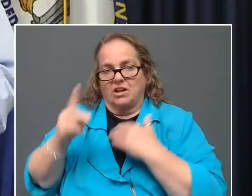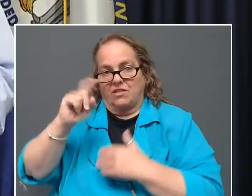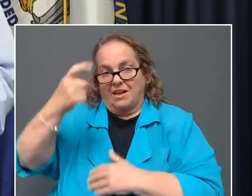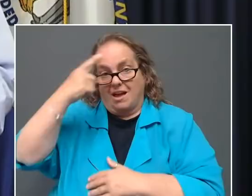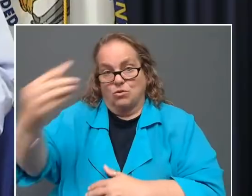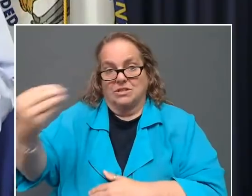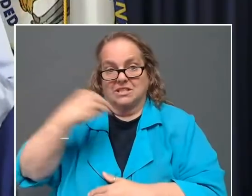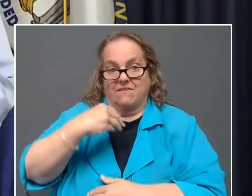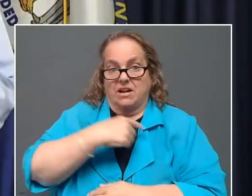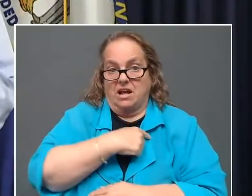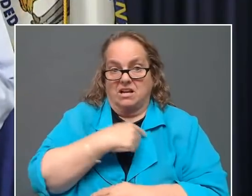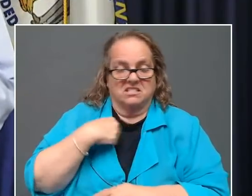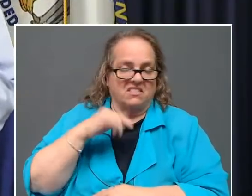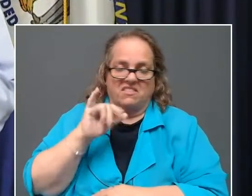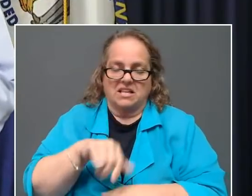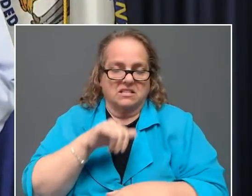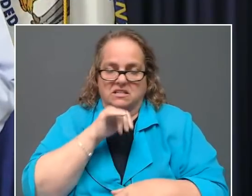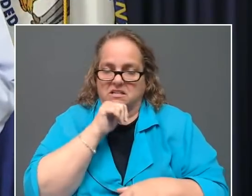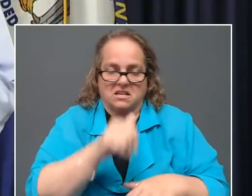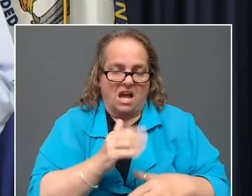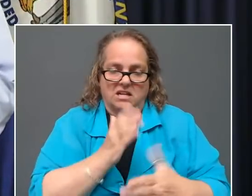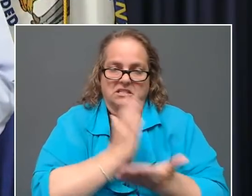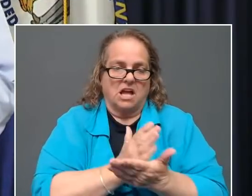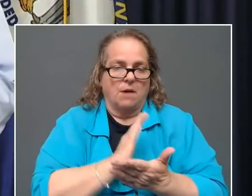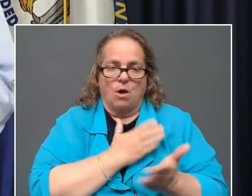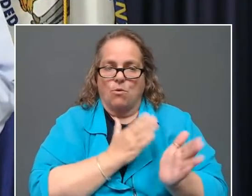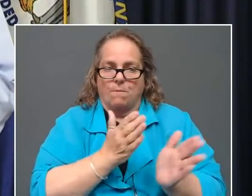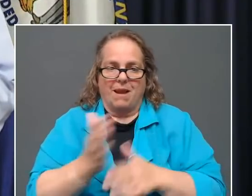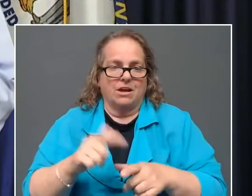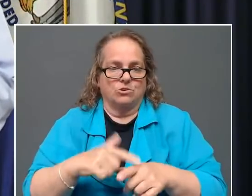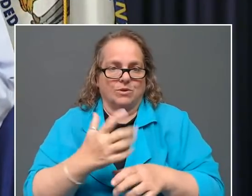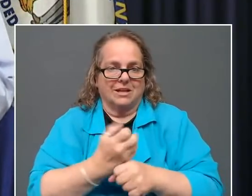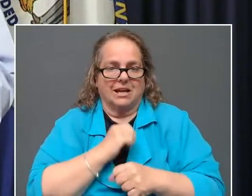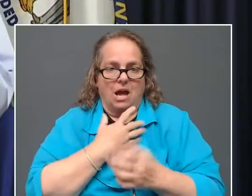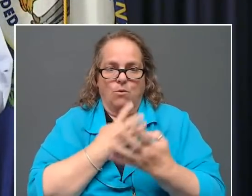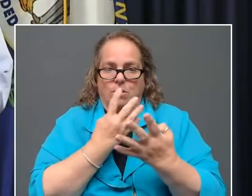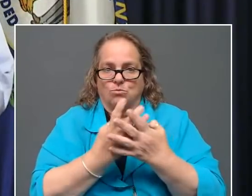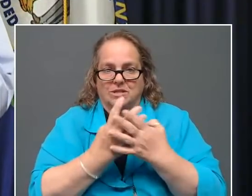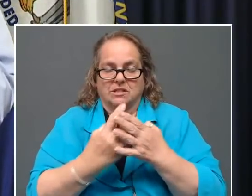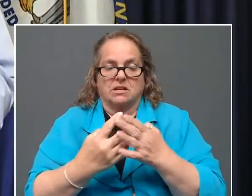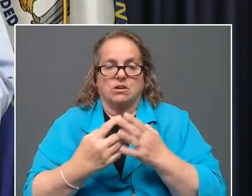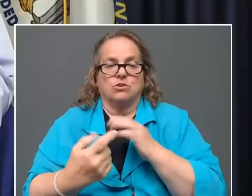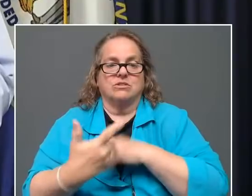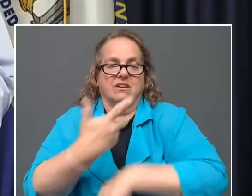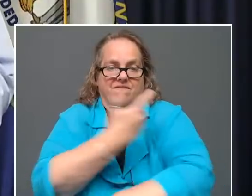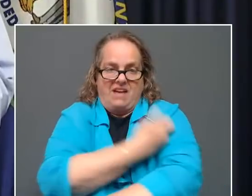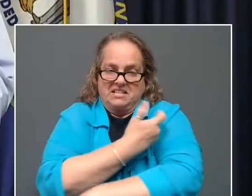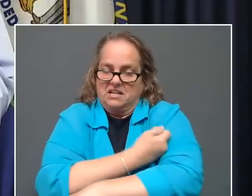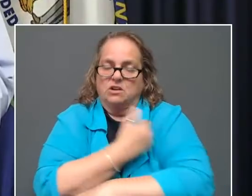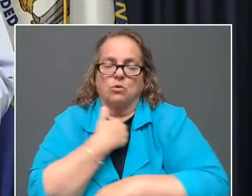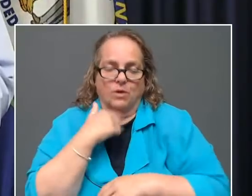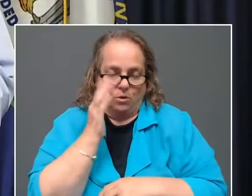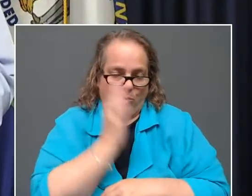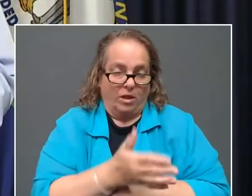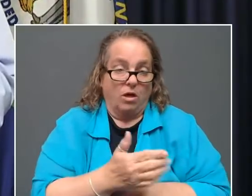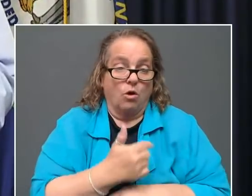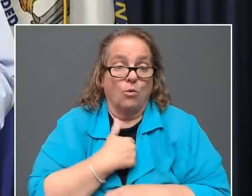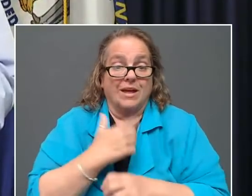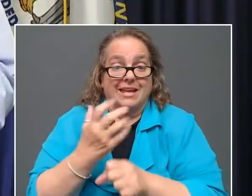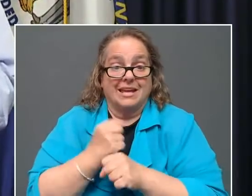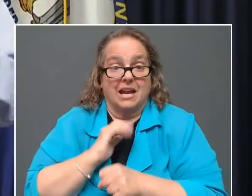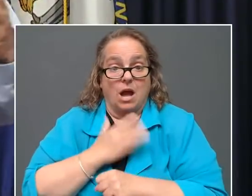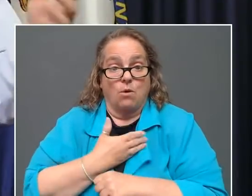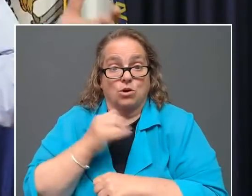interrupted our plan to get our inmates vaccinated. We also get our Johnson & Johnson at the moment from a